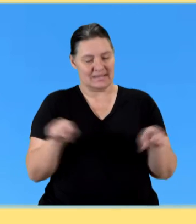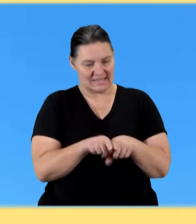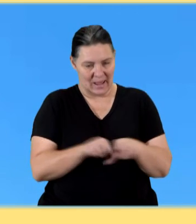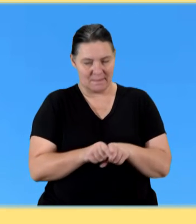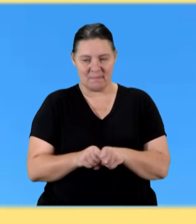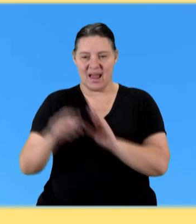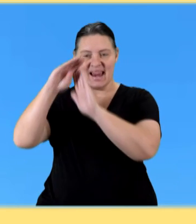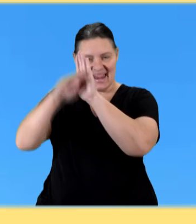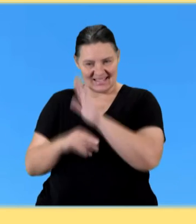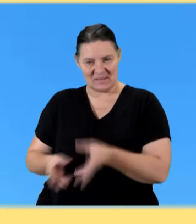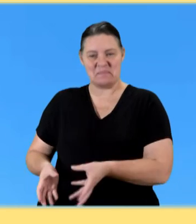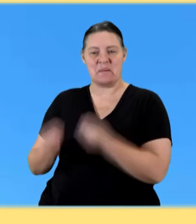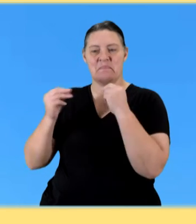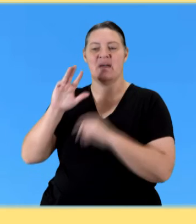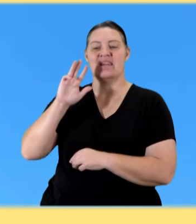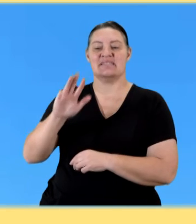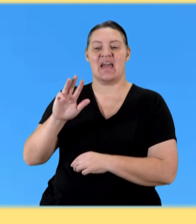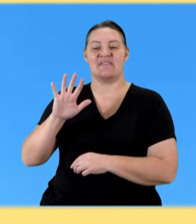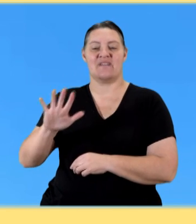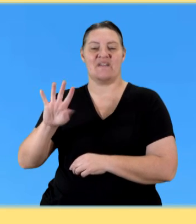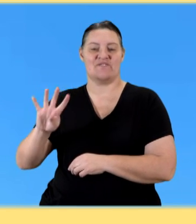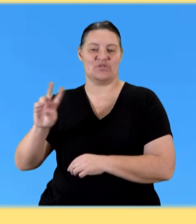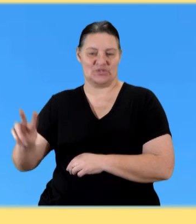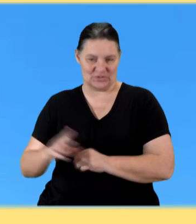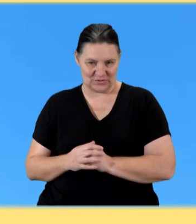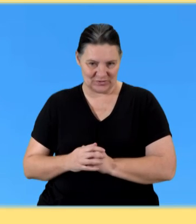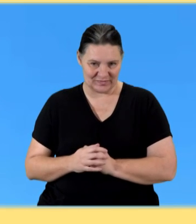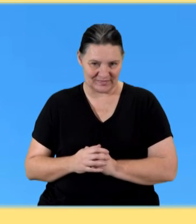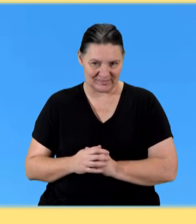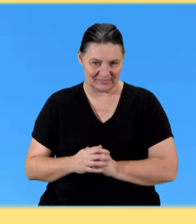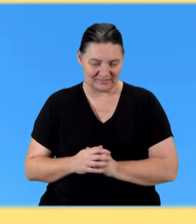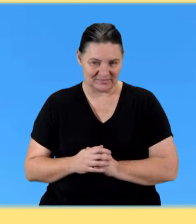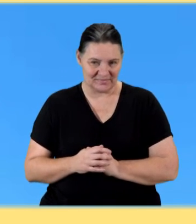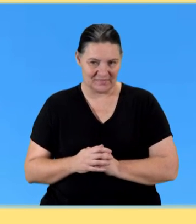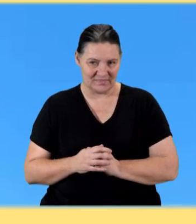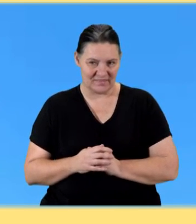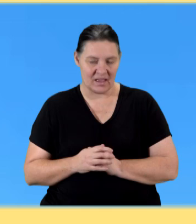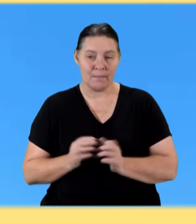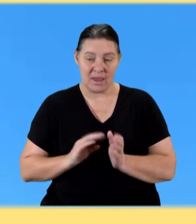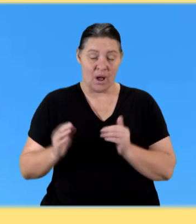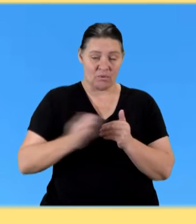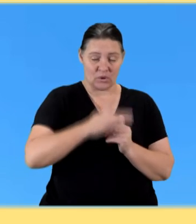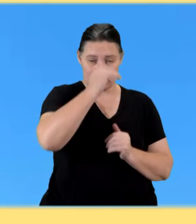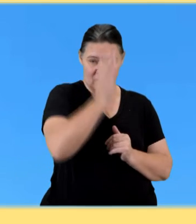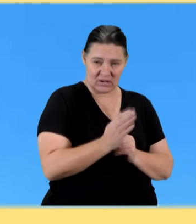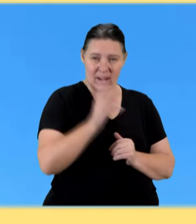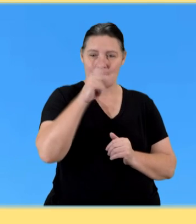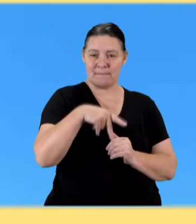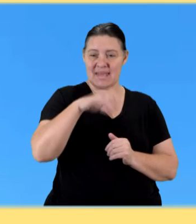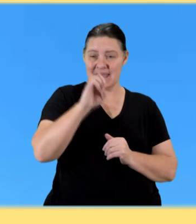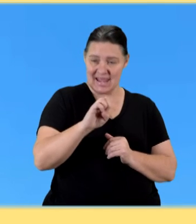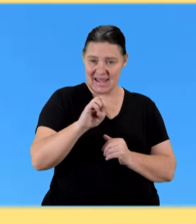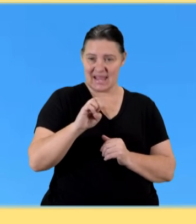That is the same amount that we then find after we have closed our brackets. When we close the bracket,